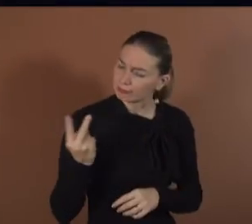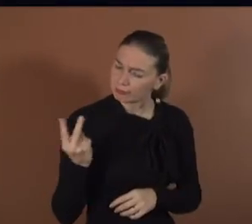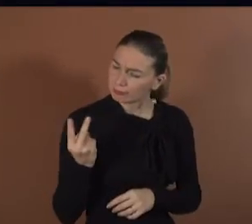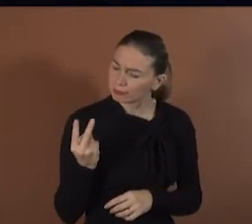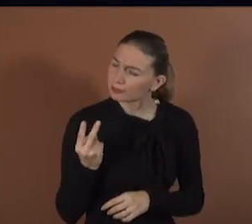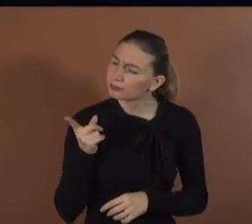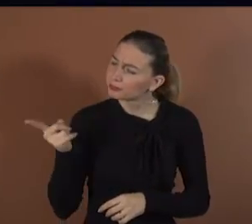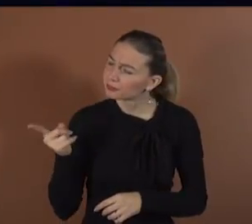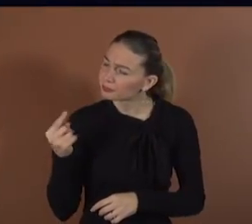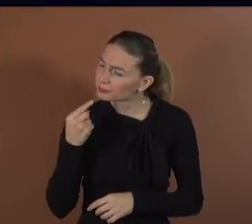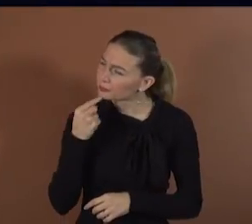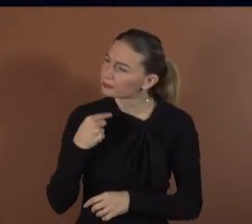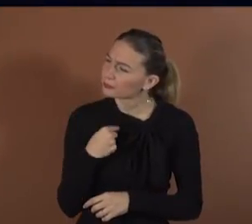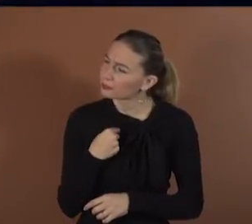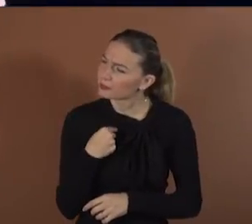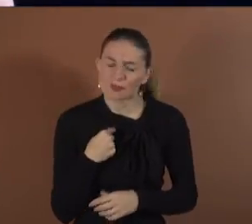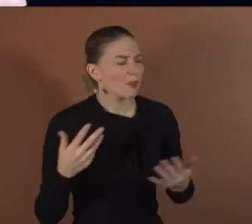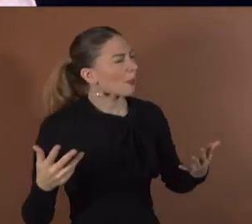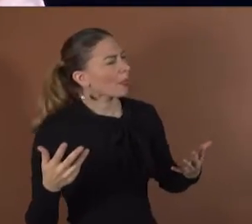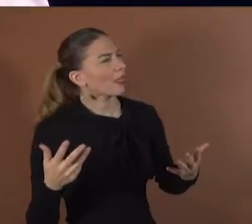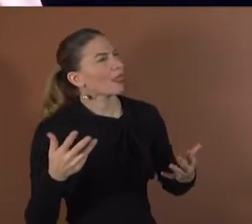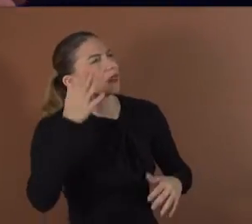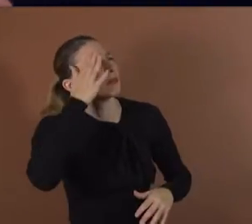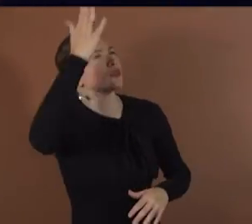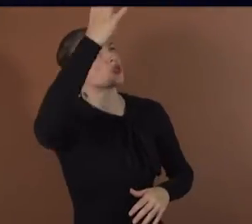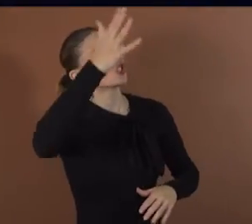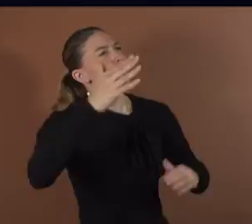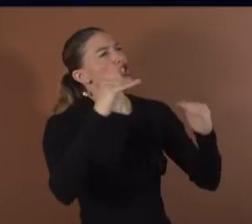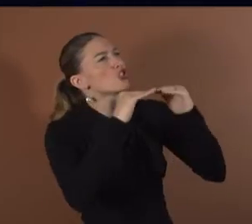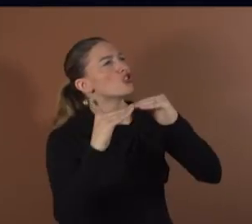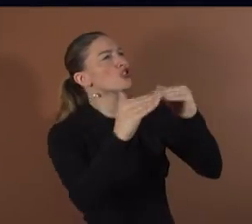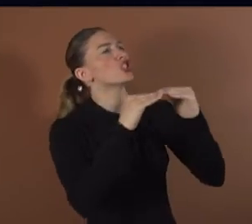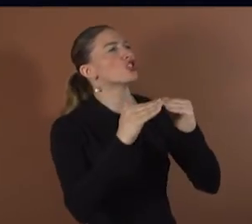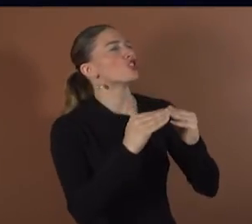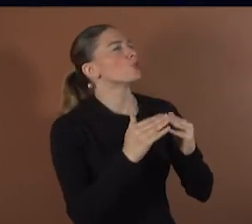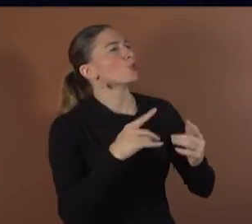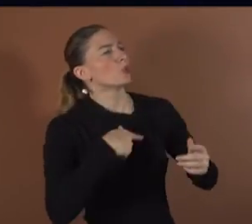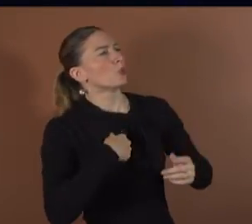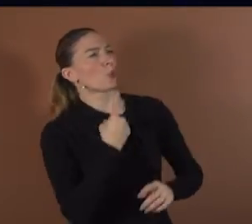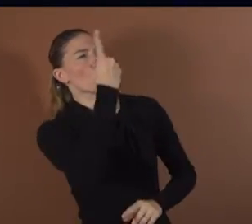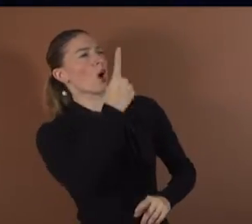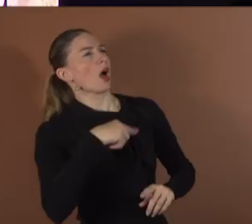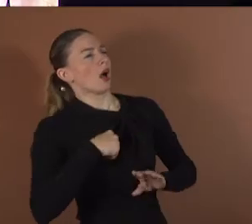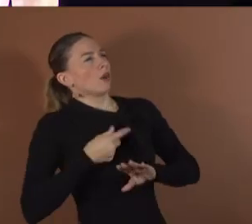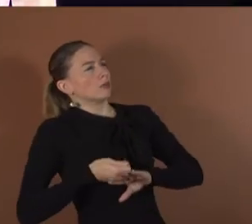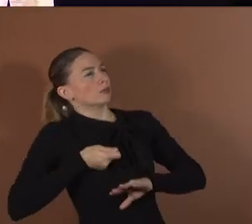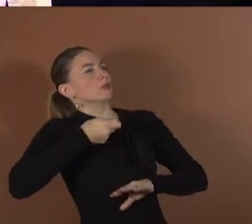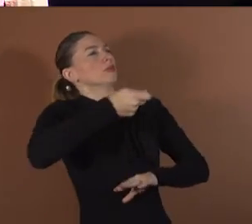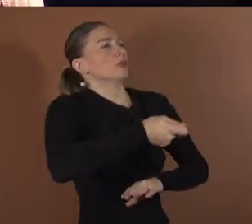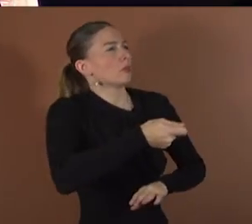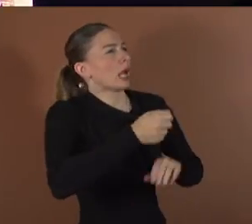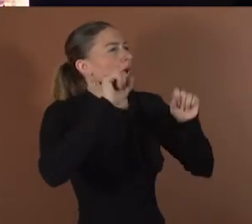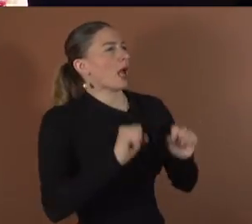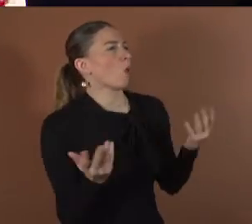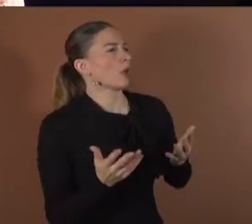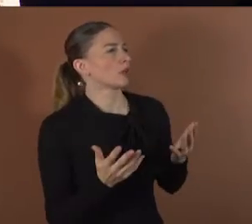is the biggest contribution we can make to the cause of justice? And I said, that's a very simple question, giving your life, going